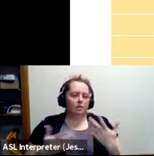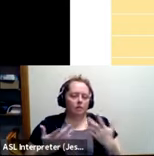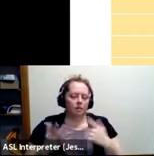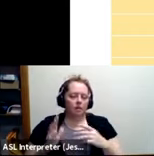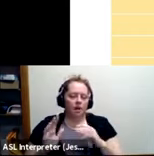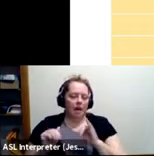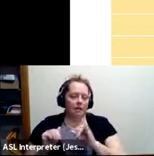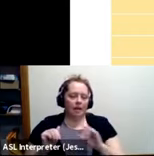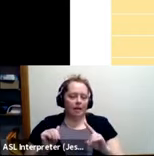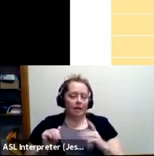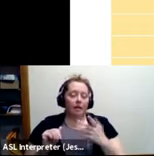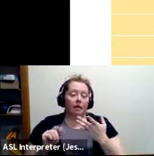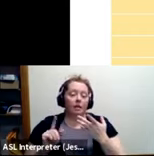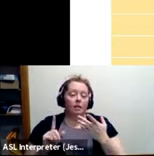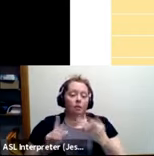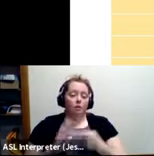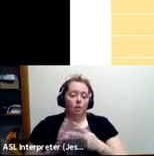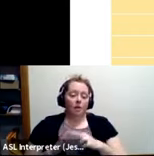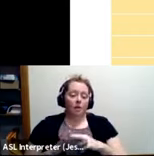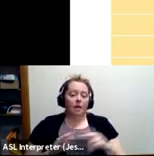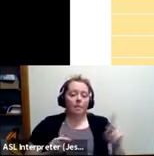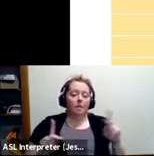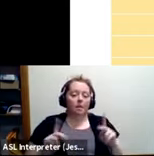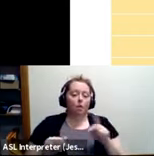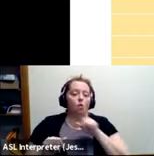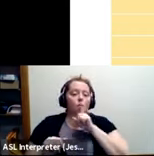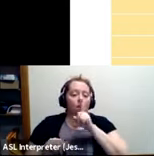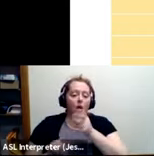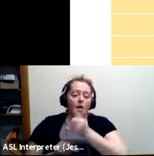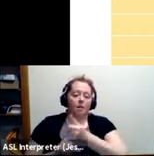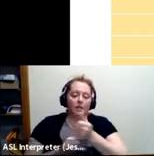So people who are pregnant as opposed to pregnant women.